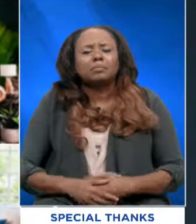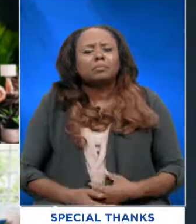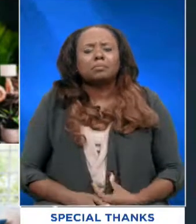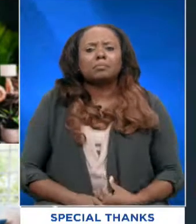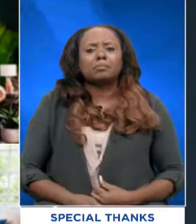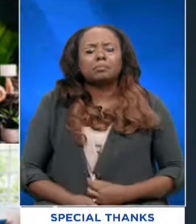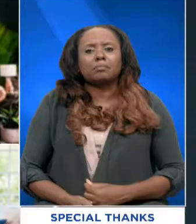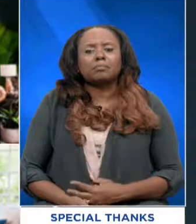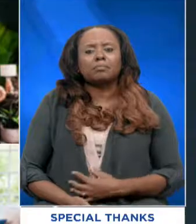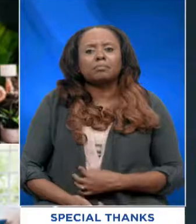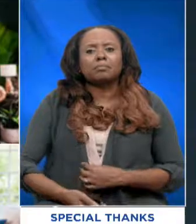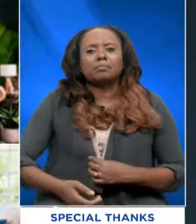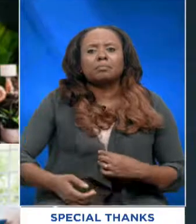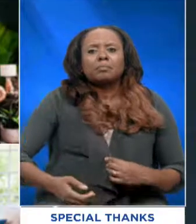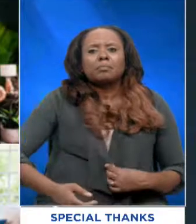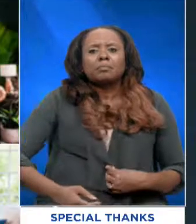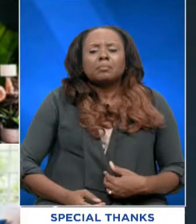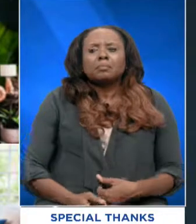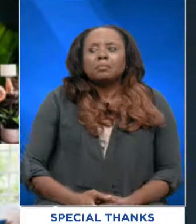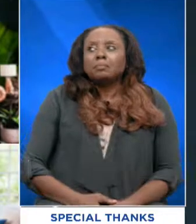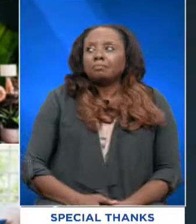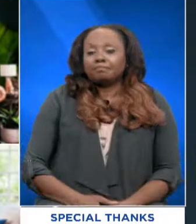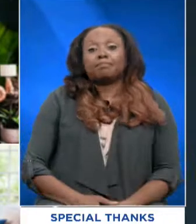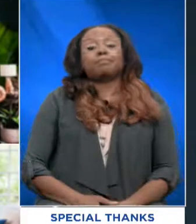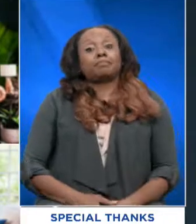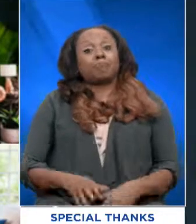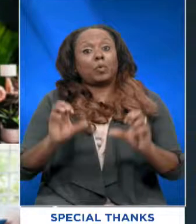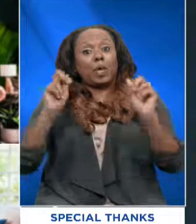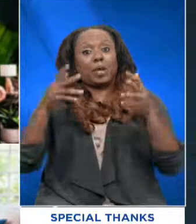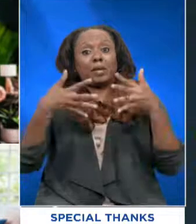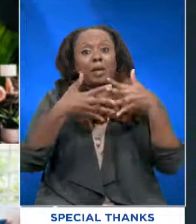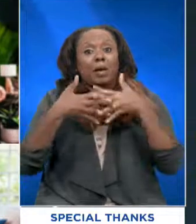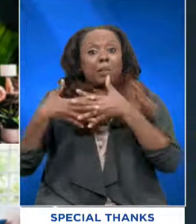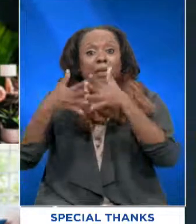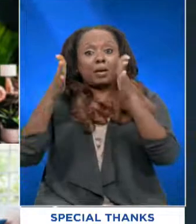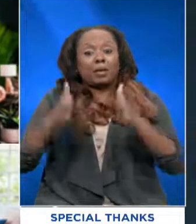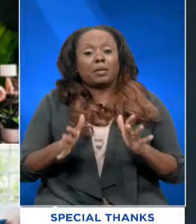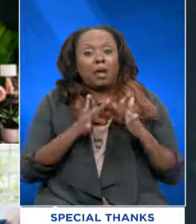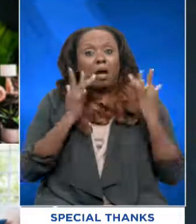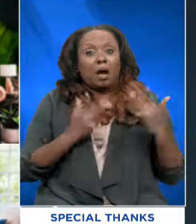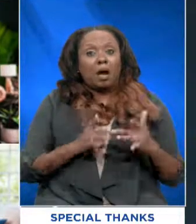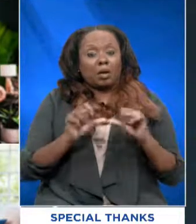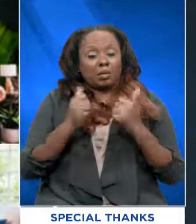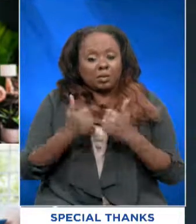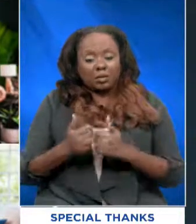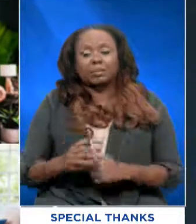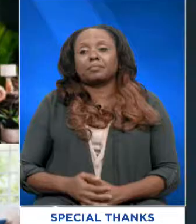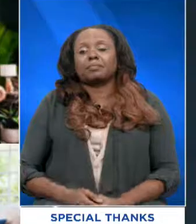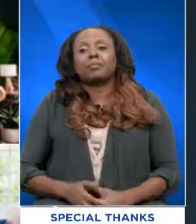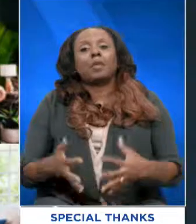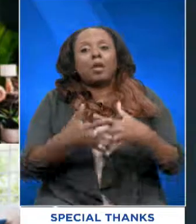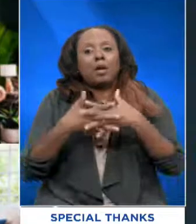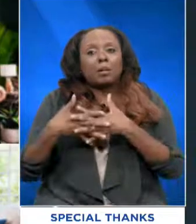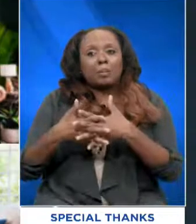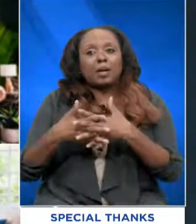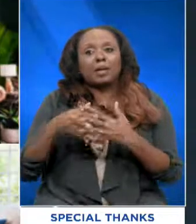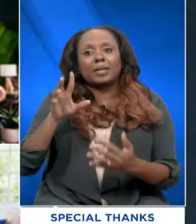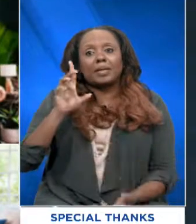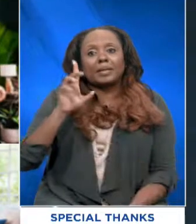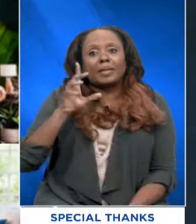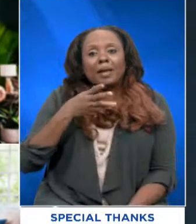Well, the American Heart Association, the American Dietetic Association, the Canadian